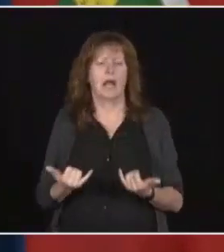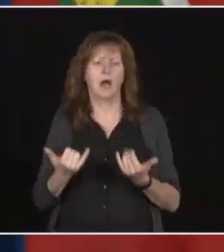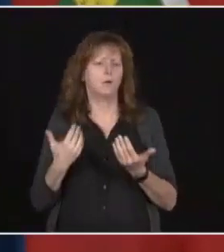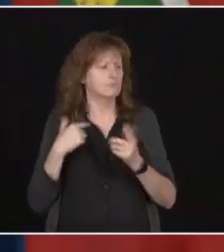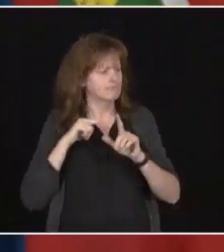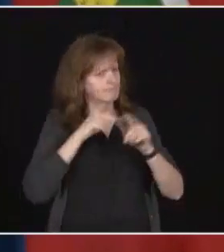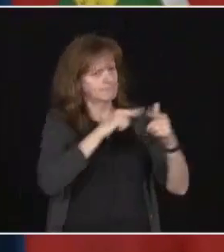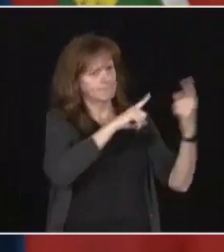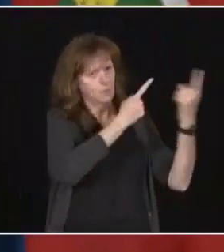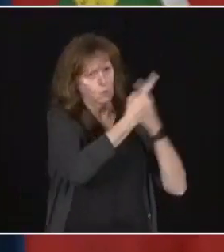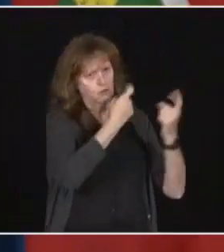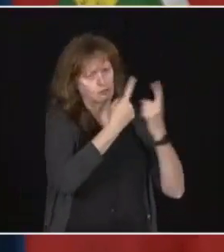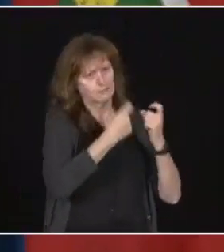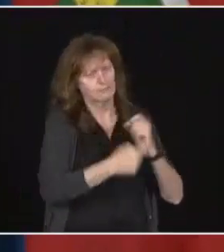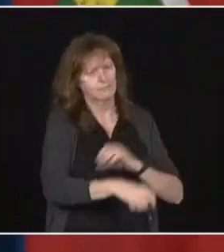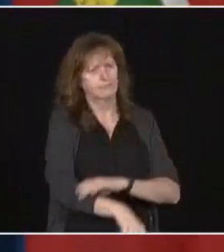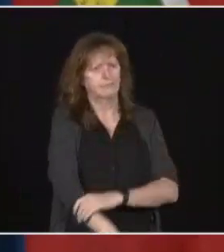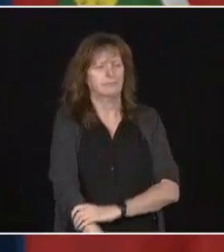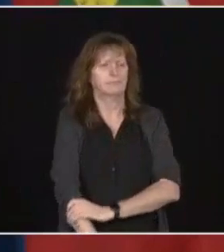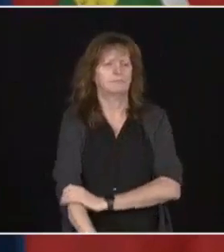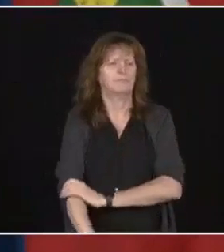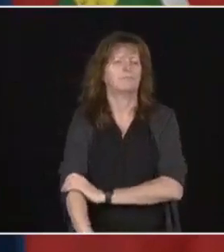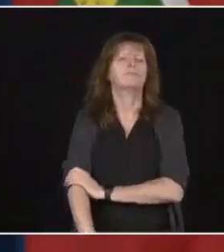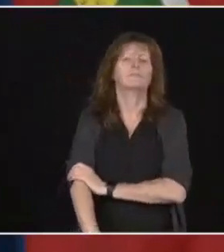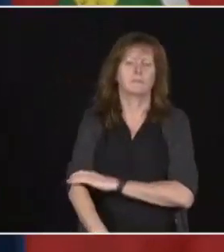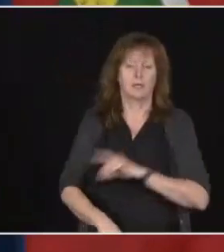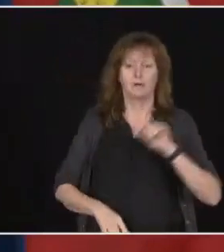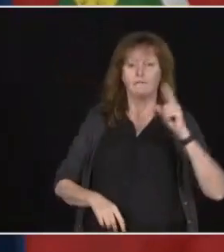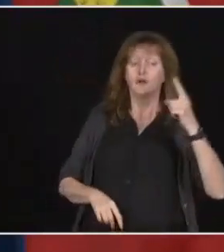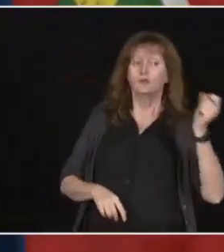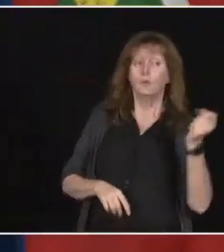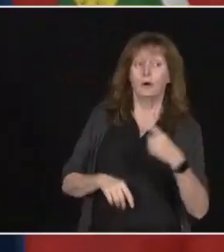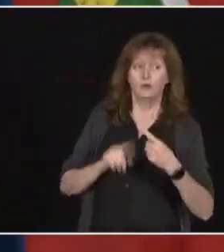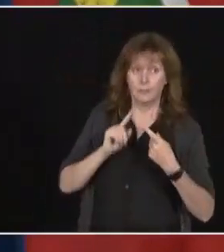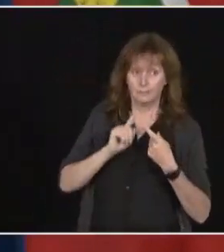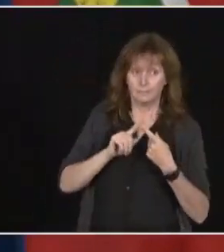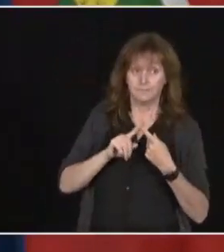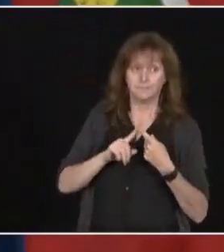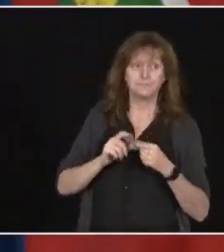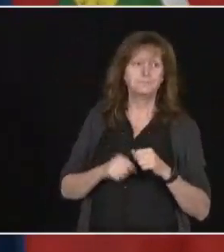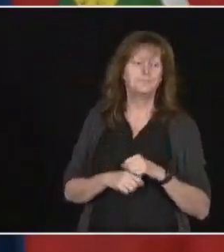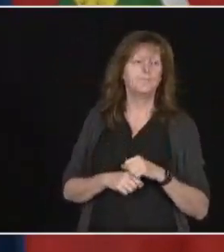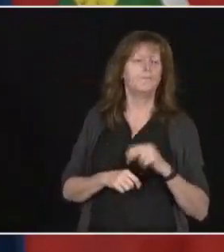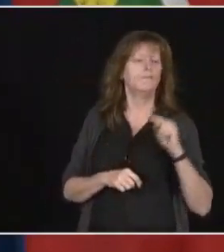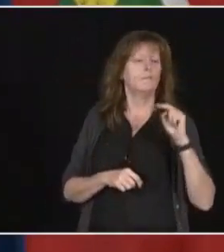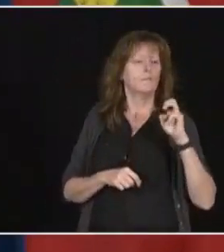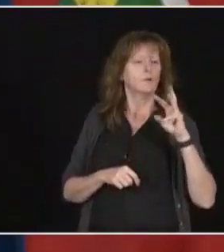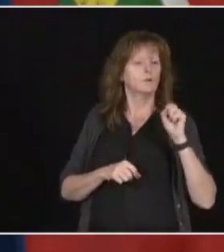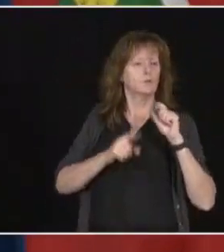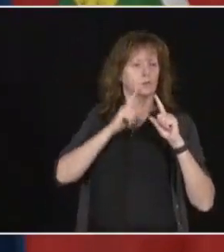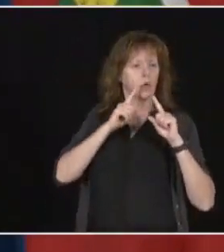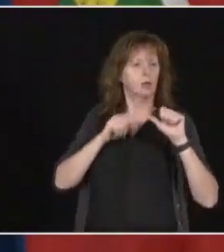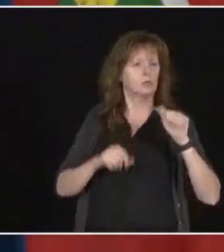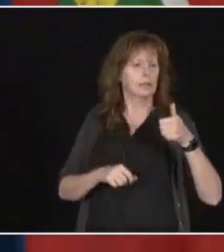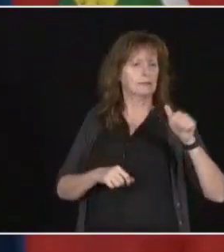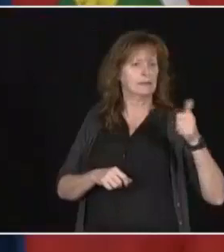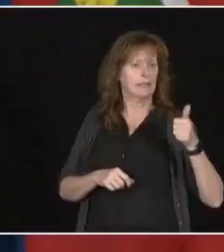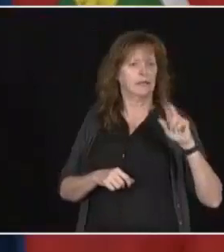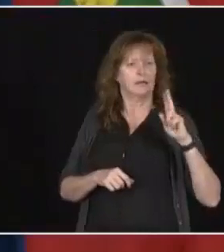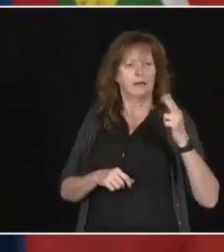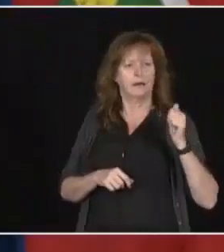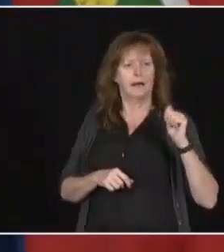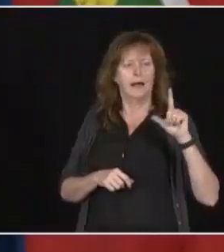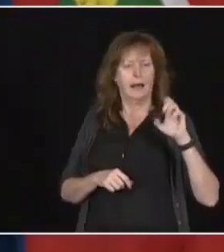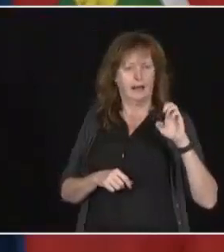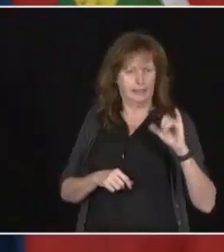question. First question comes from Haley Cooper from News Talk 1010. Please go ahead. Thank you. Hi,